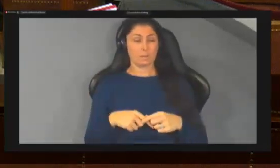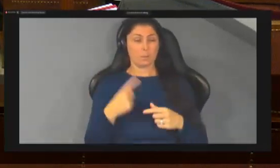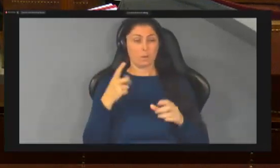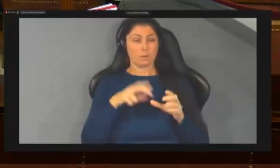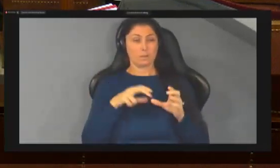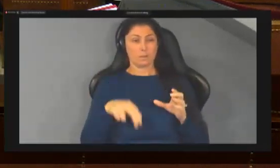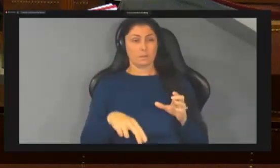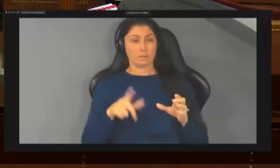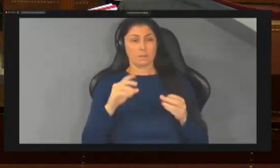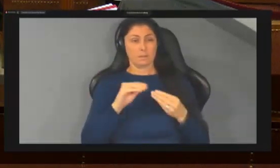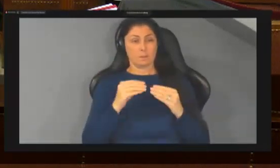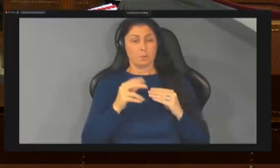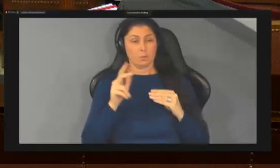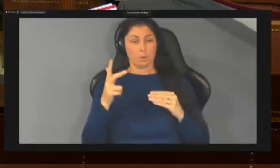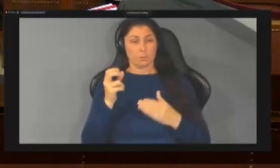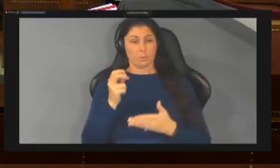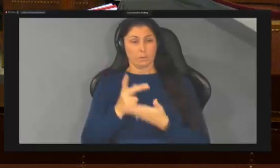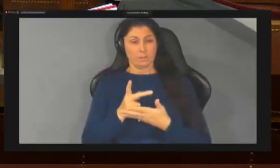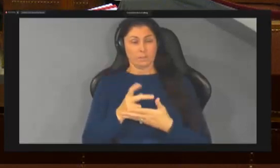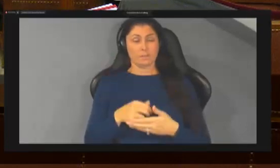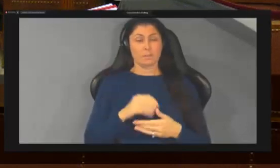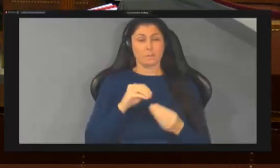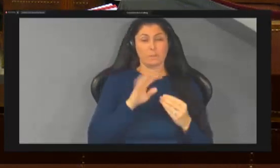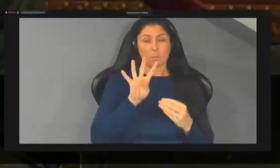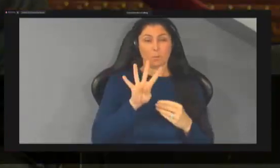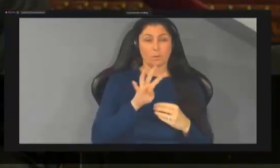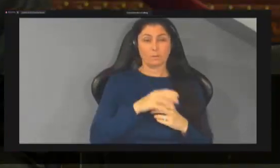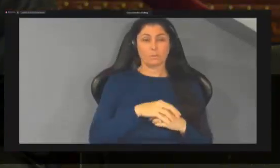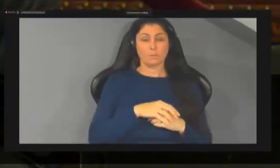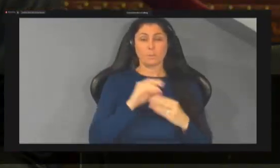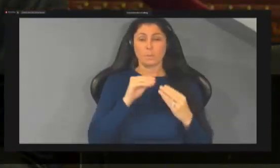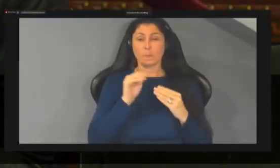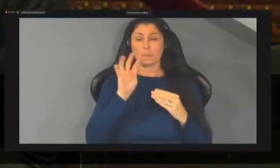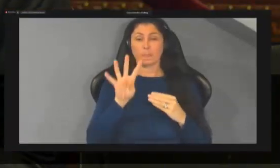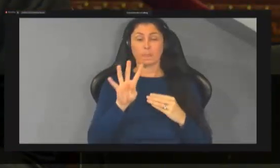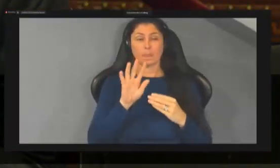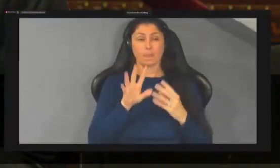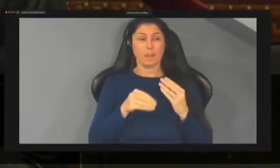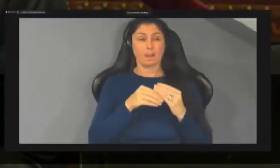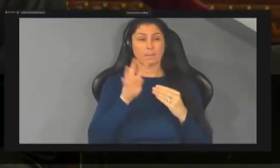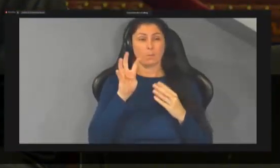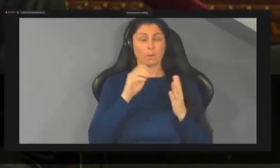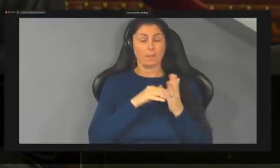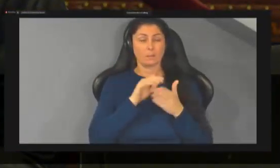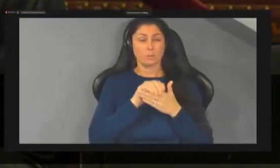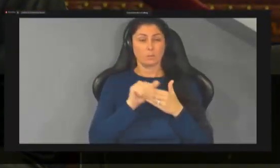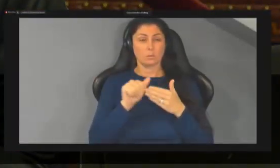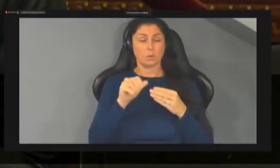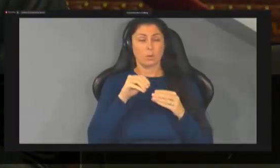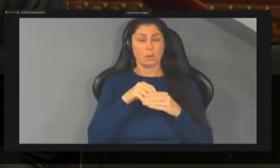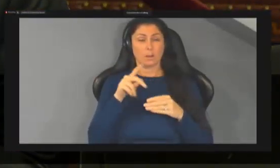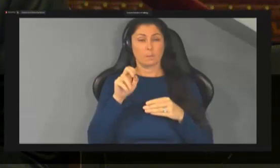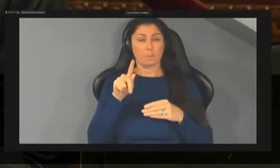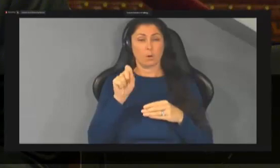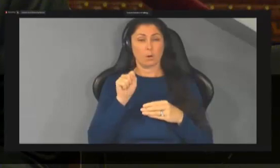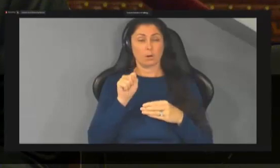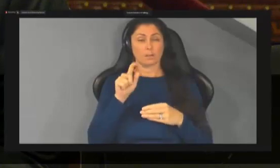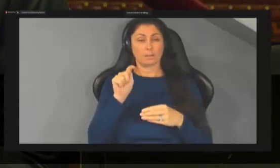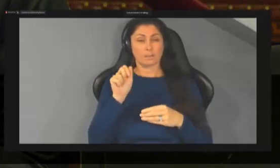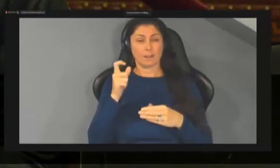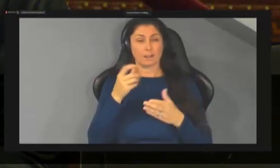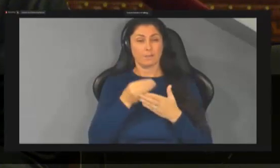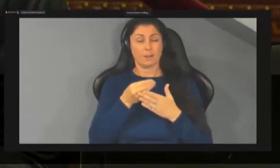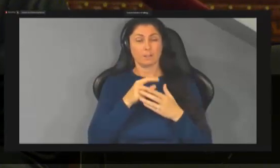Capital amendment number three has been approved. Number four. Number four would add $400,000 in parks tax funding to